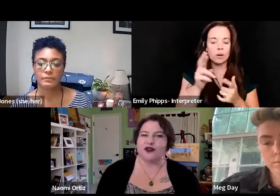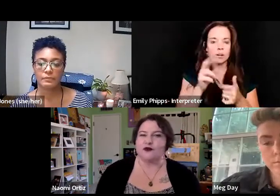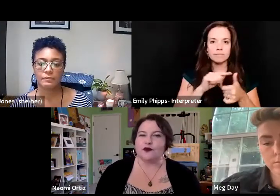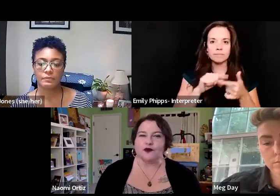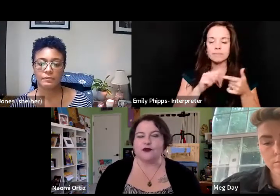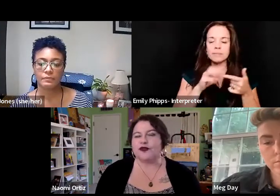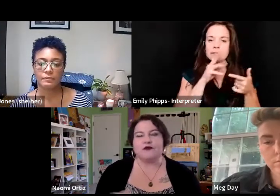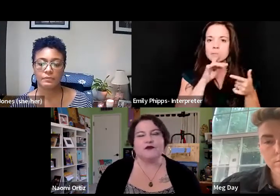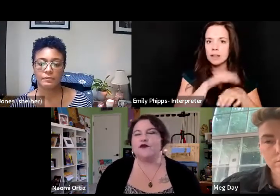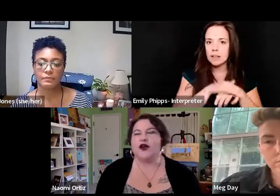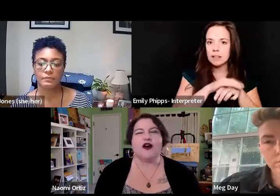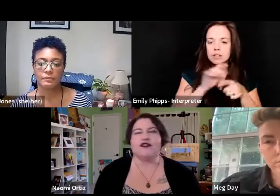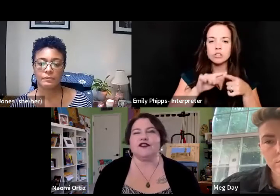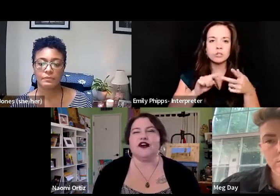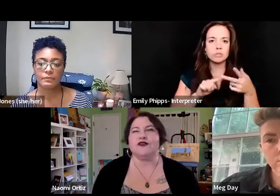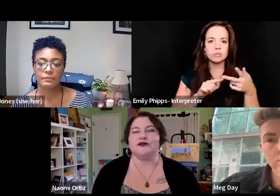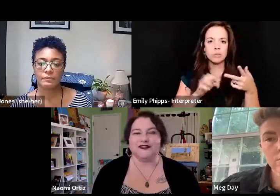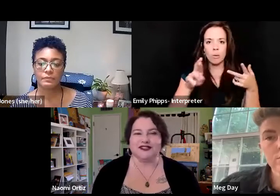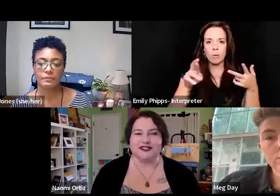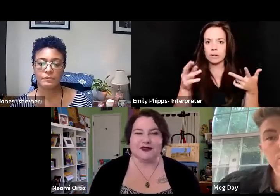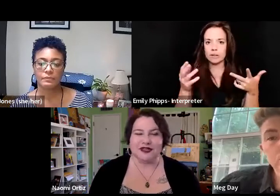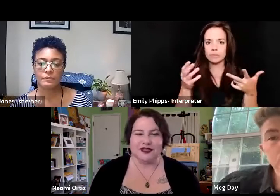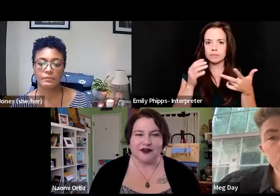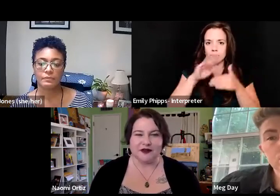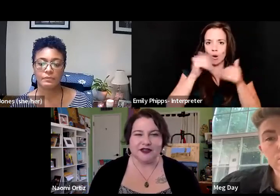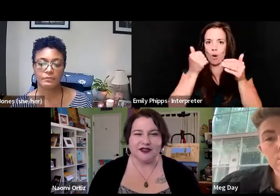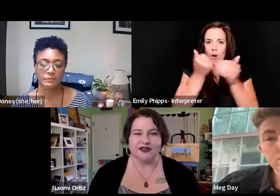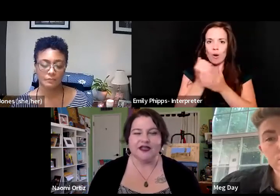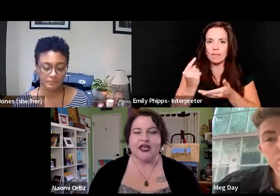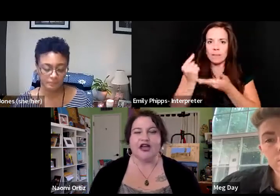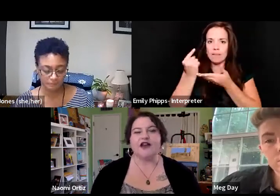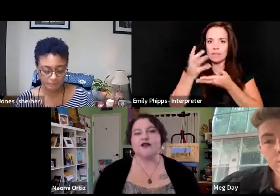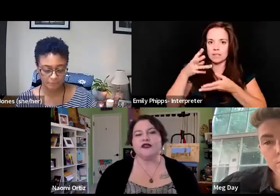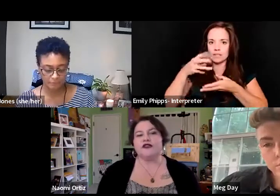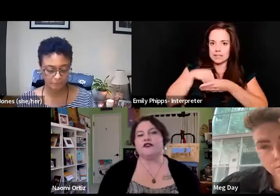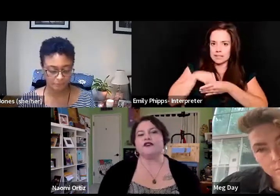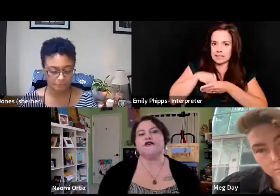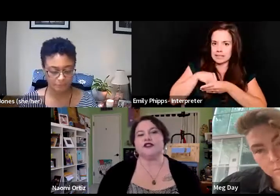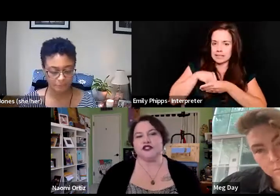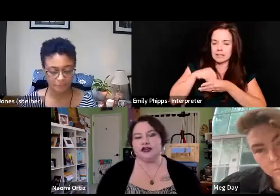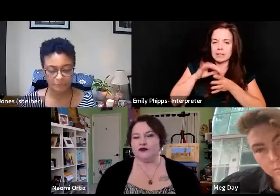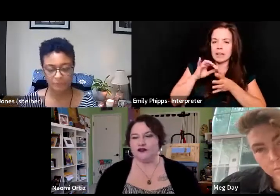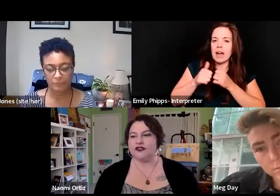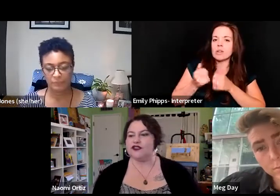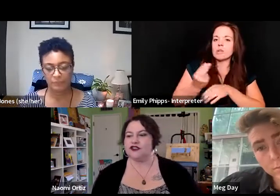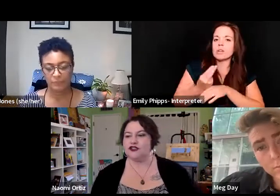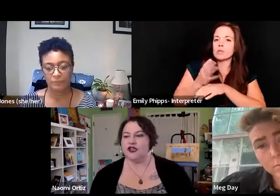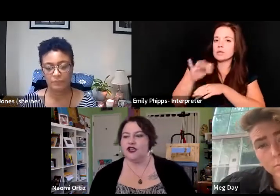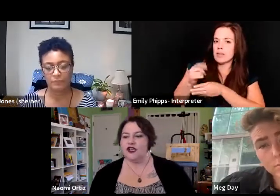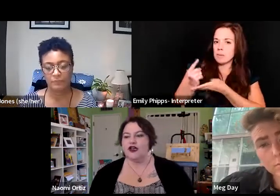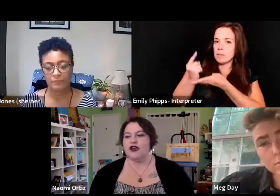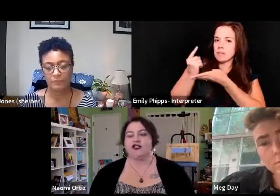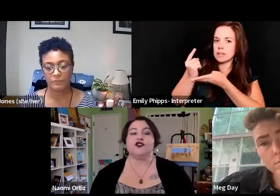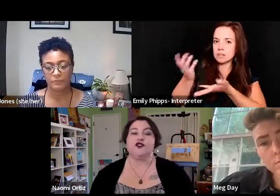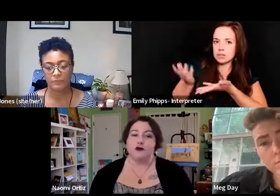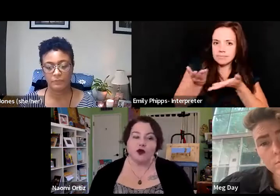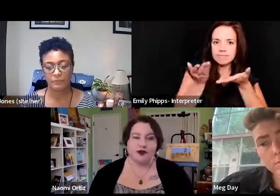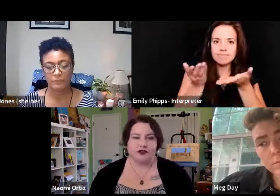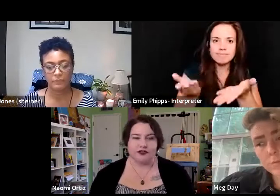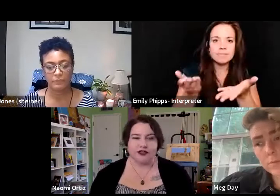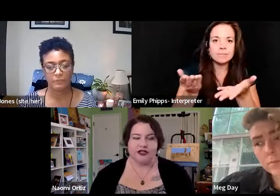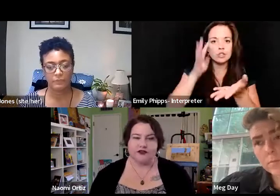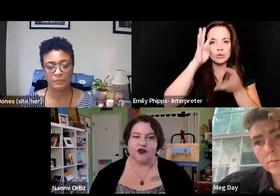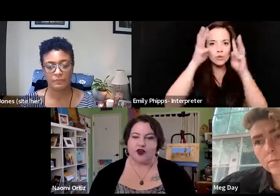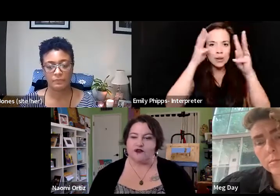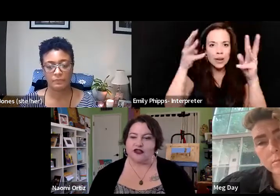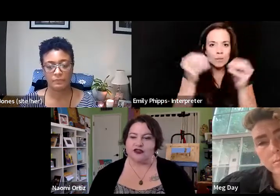whether we're, you know, all the, all the privileges that we carry with us, how do we leverage that privilege to create more